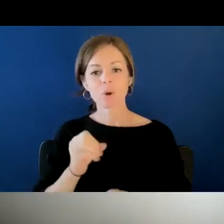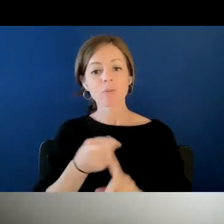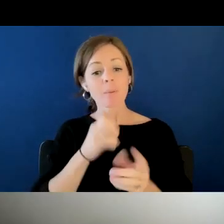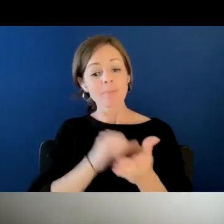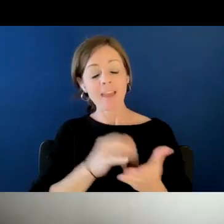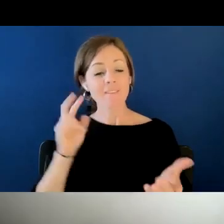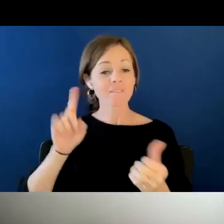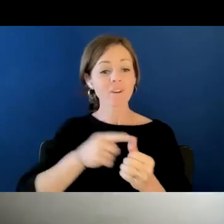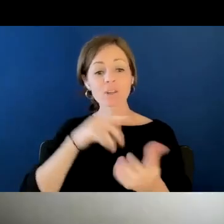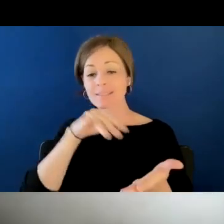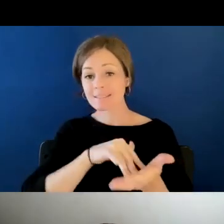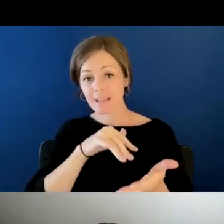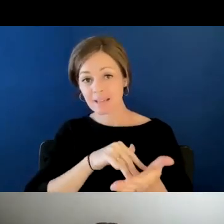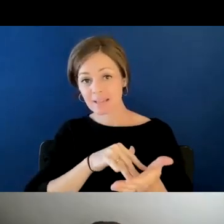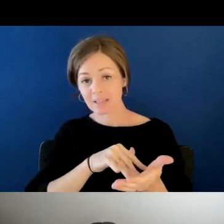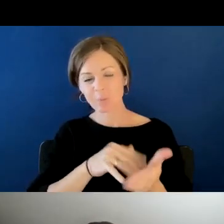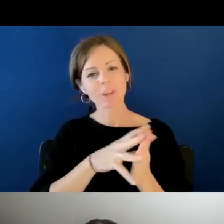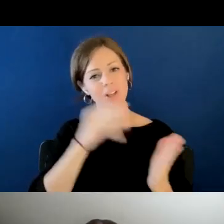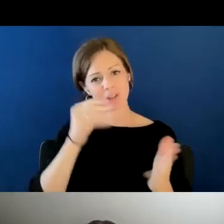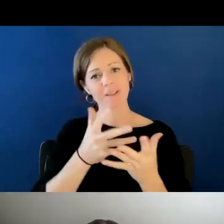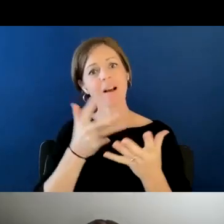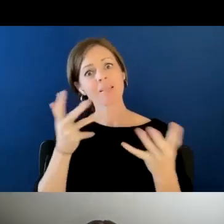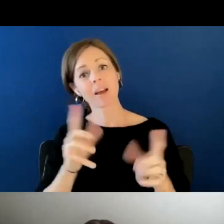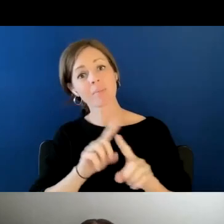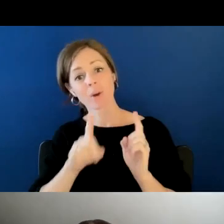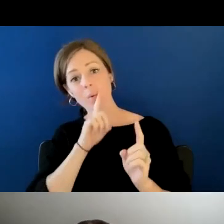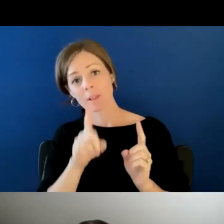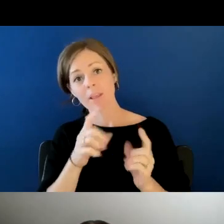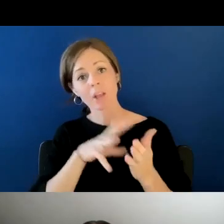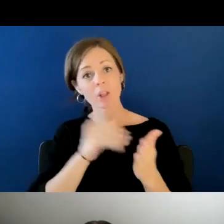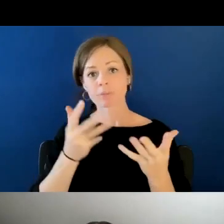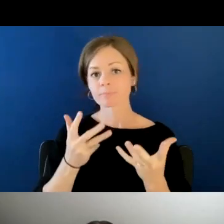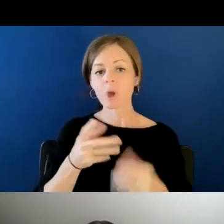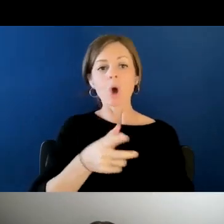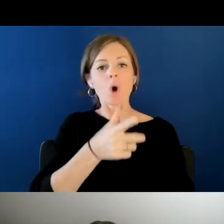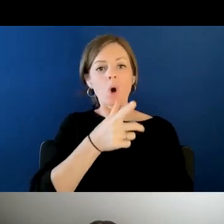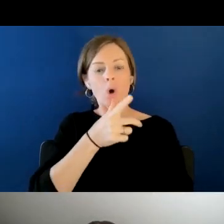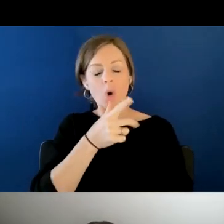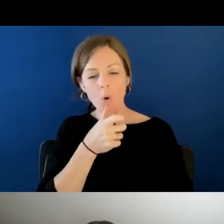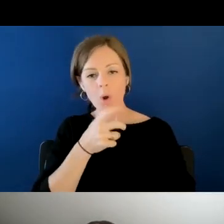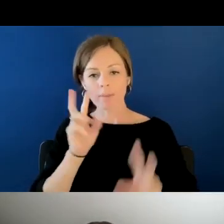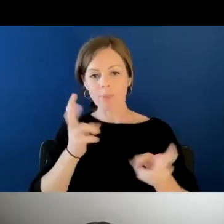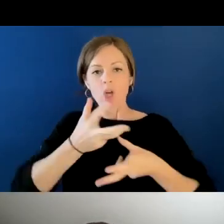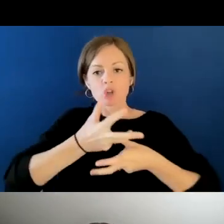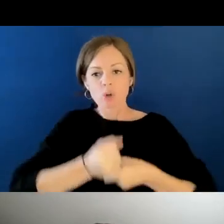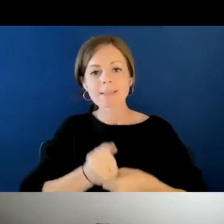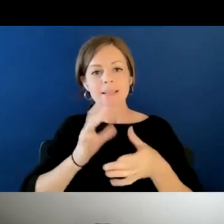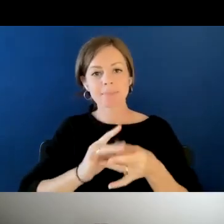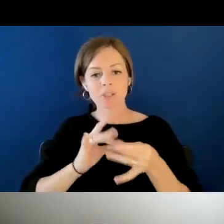study, we learned a lot of things, but one of the things we learned is who are those trusted messengers? Who are the people